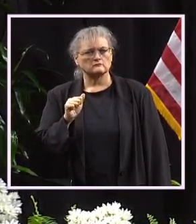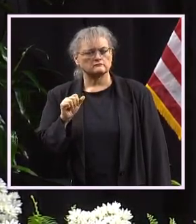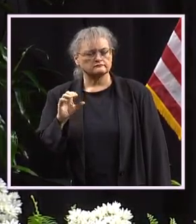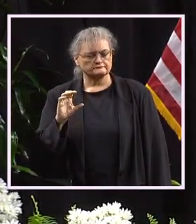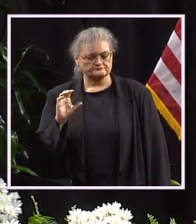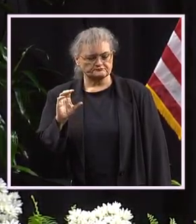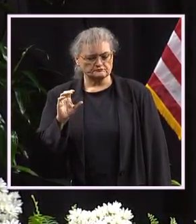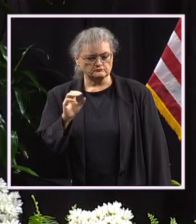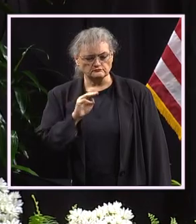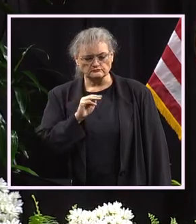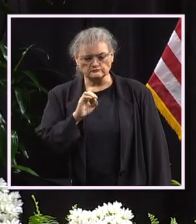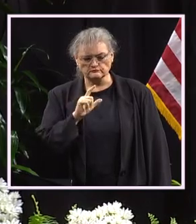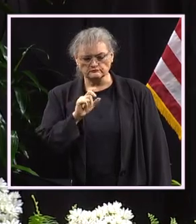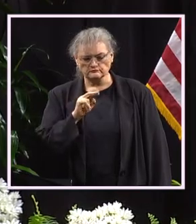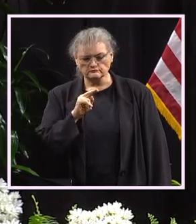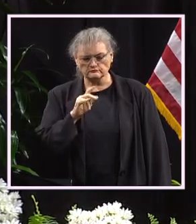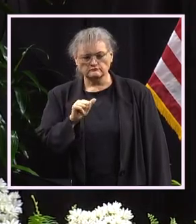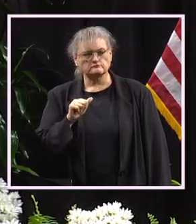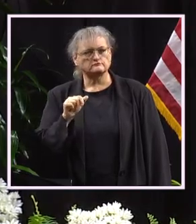Melody Joy Garza.